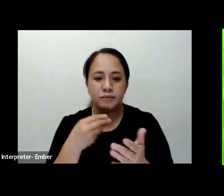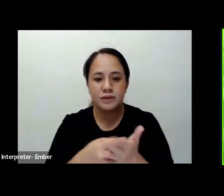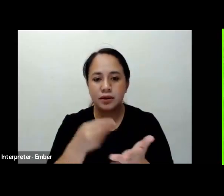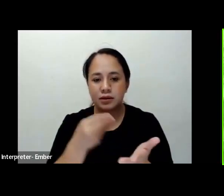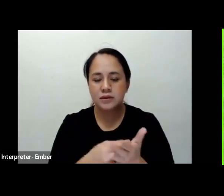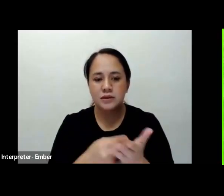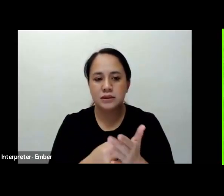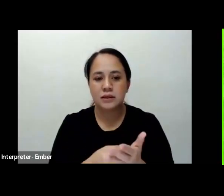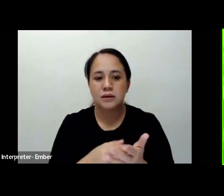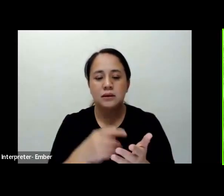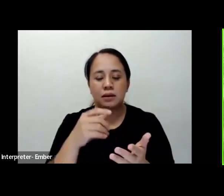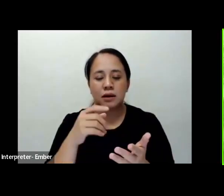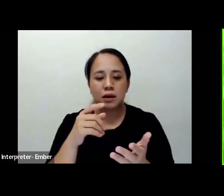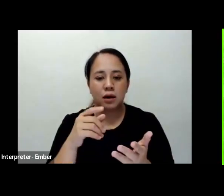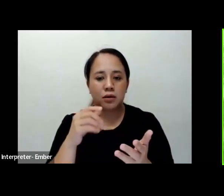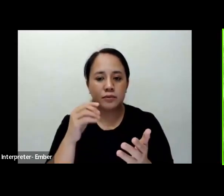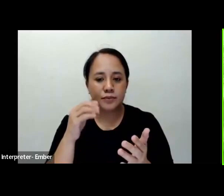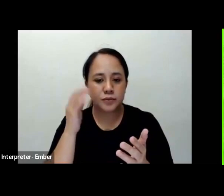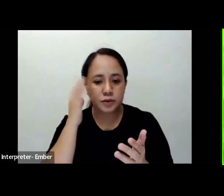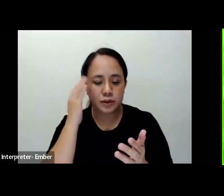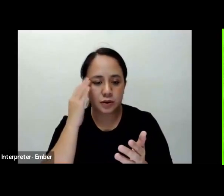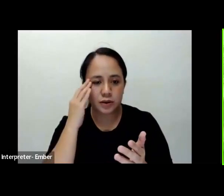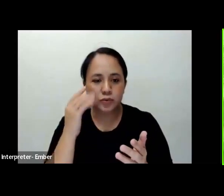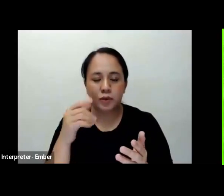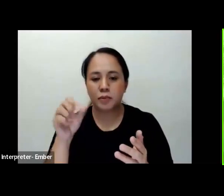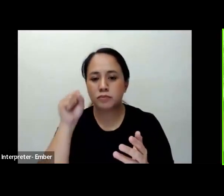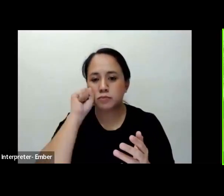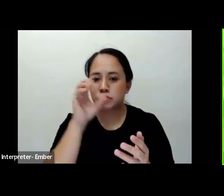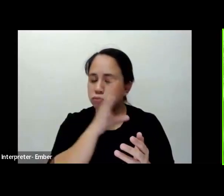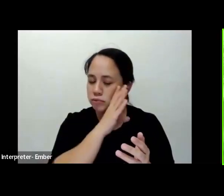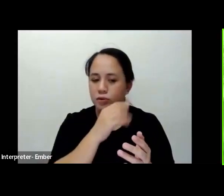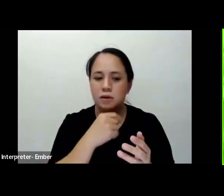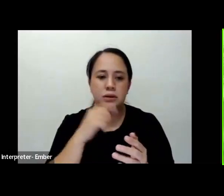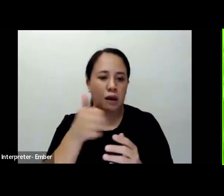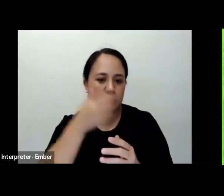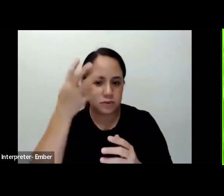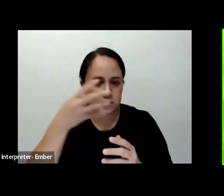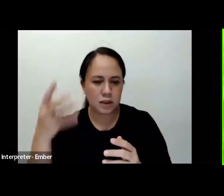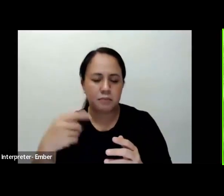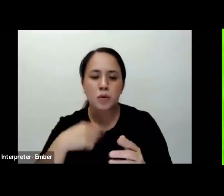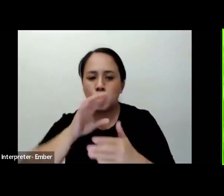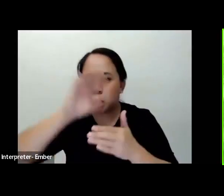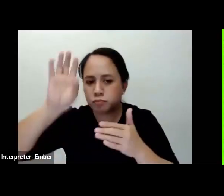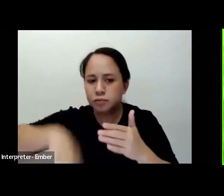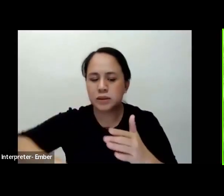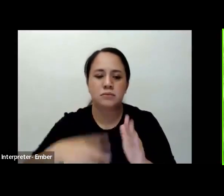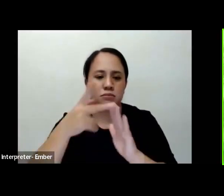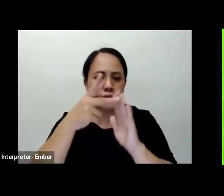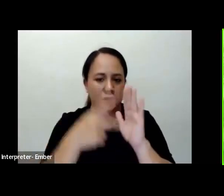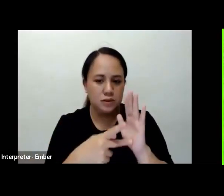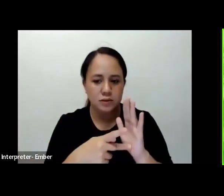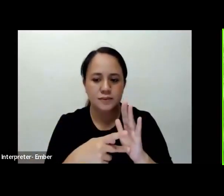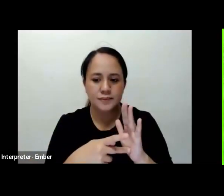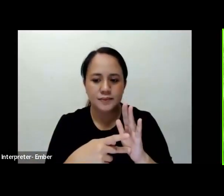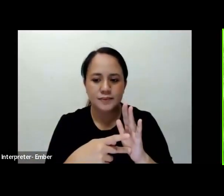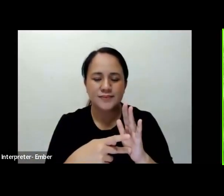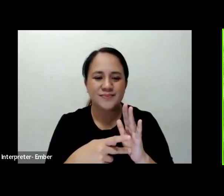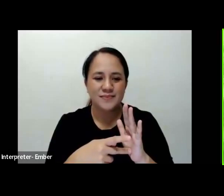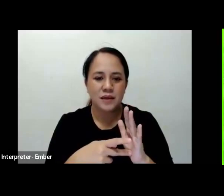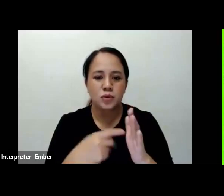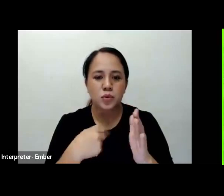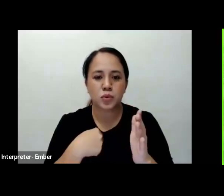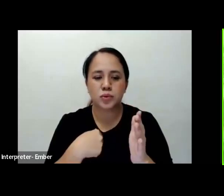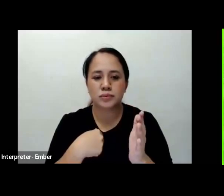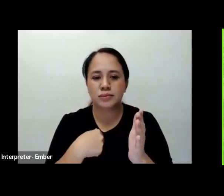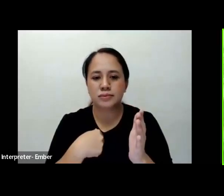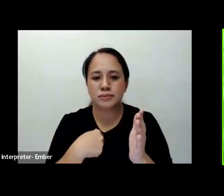our senior and other citizens. So there must be a comprehensive set of policies to take